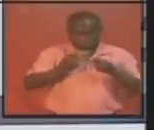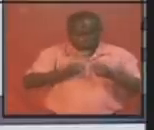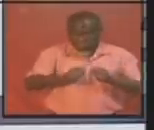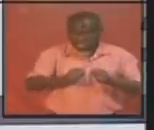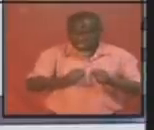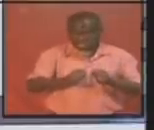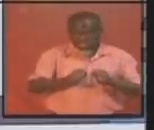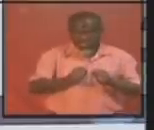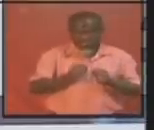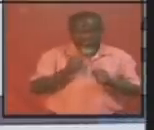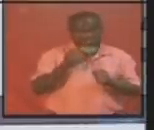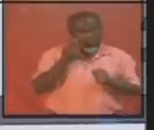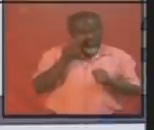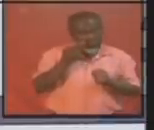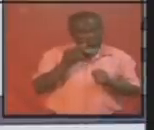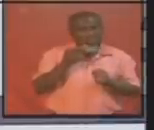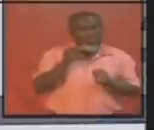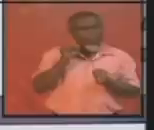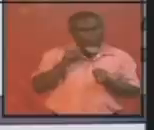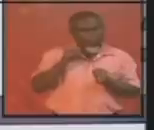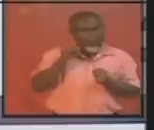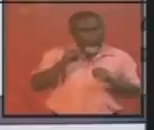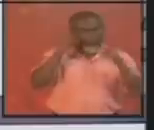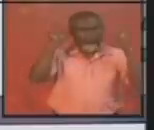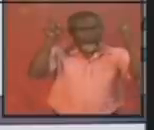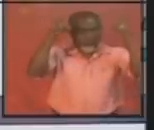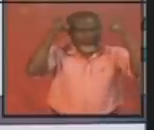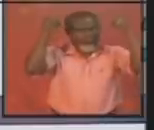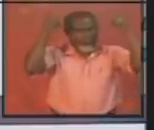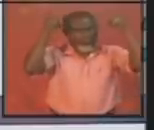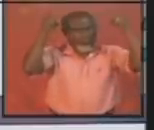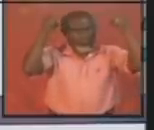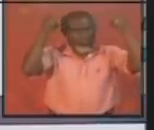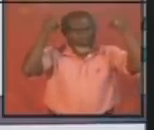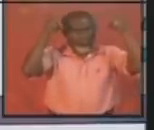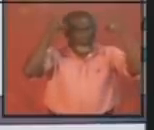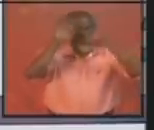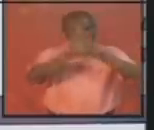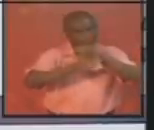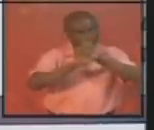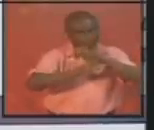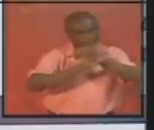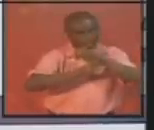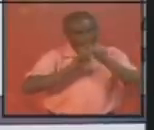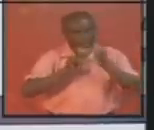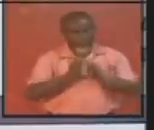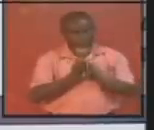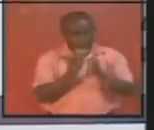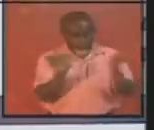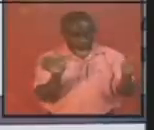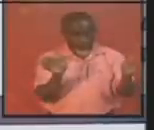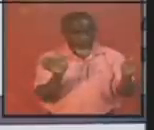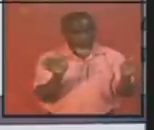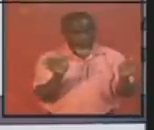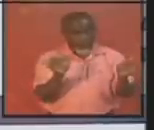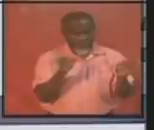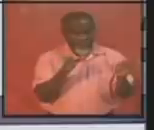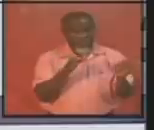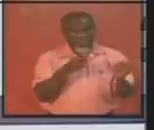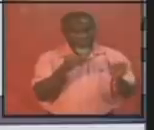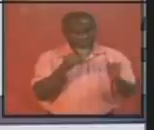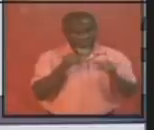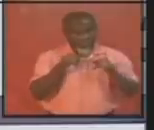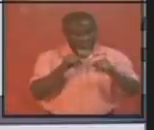been largely successful in keeping the population safe in advance of herd immunity and maintaining that